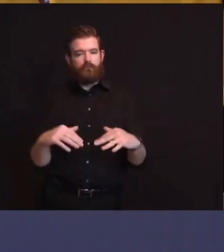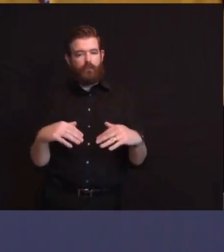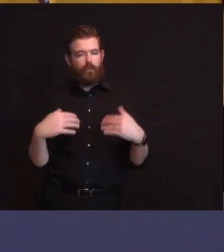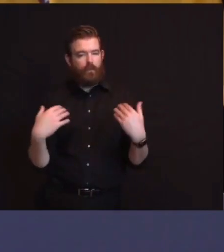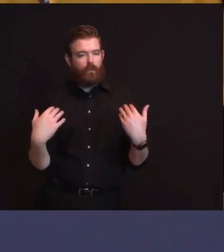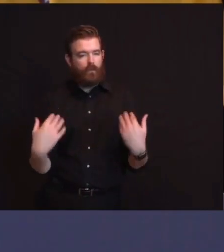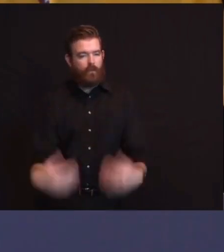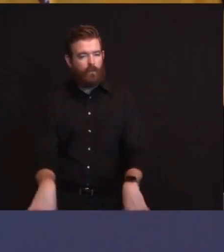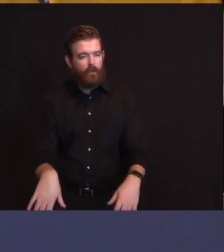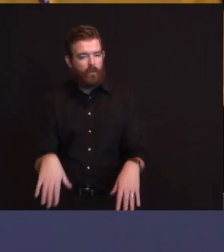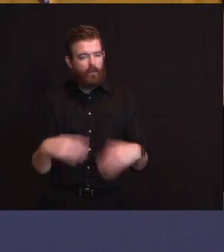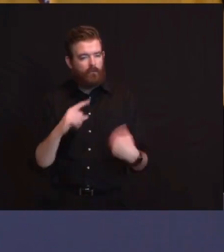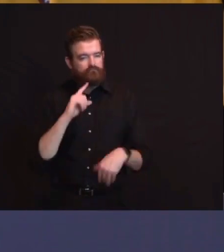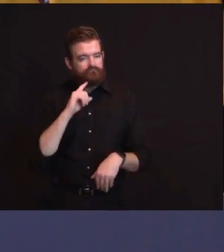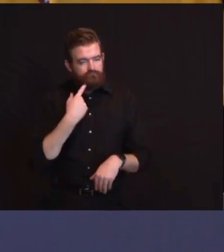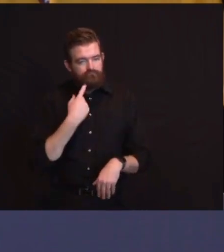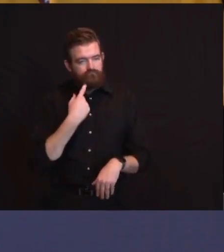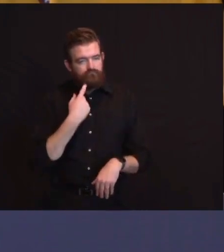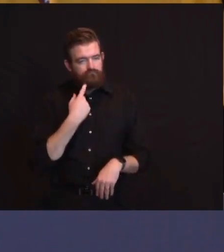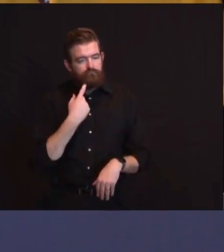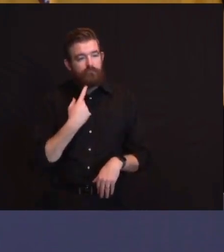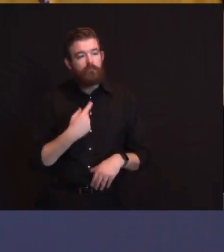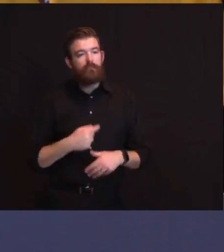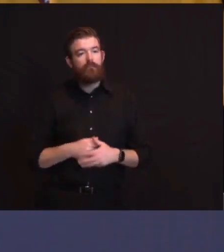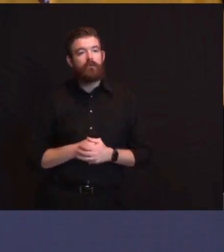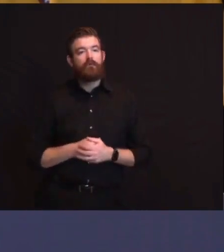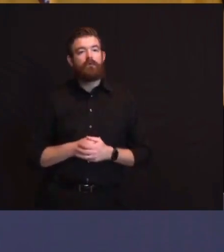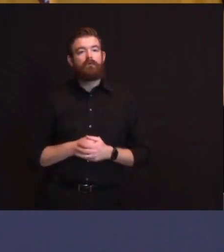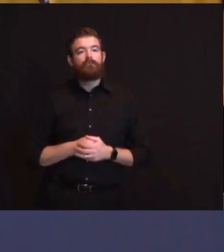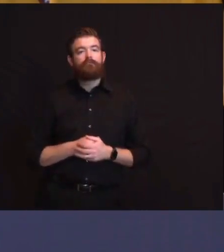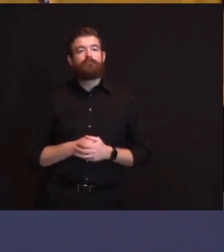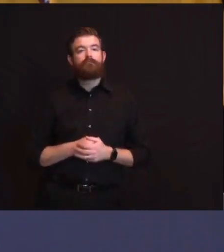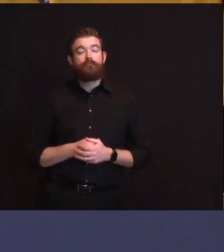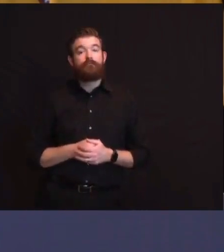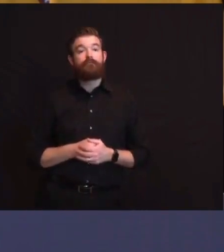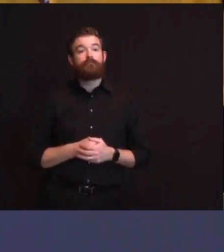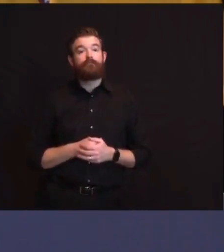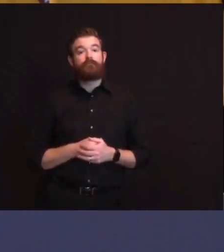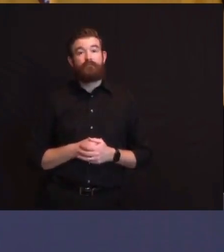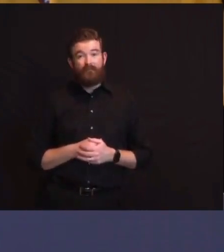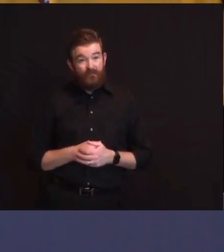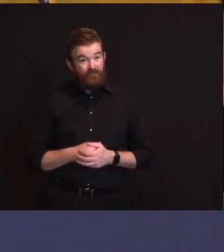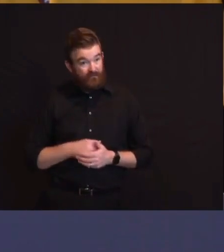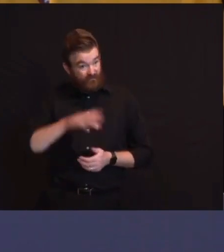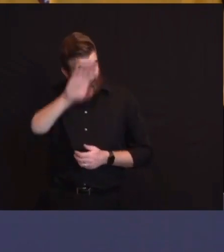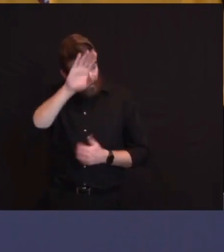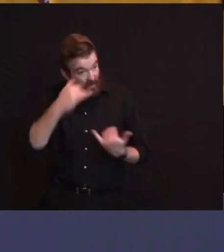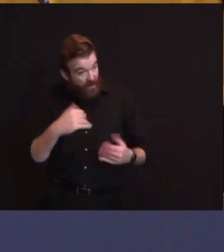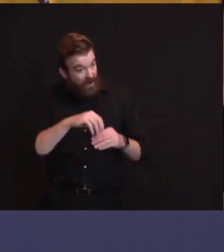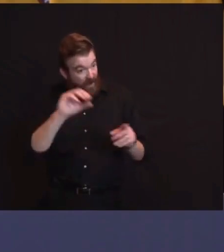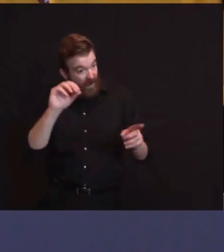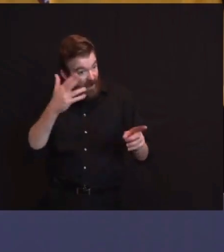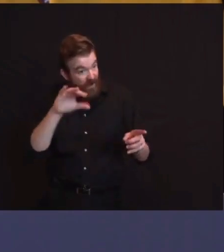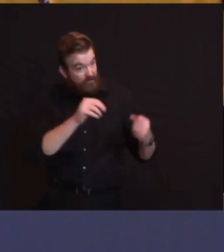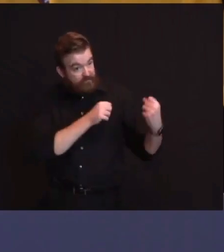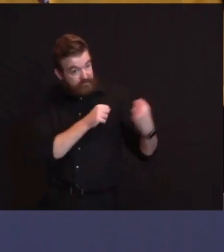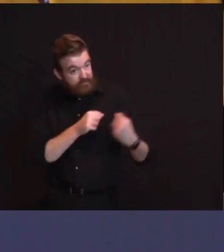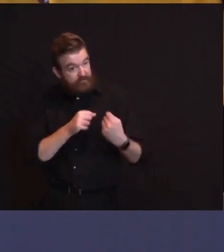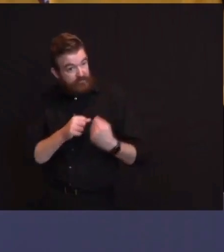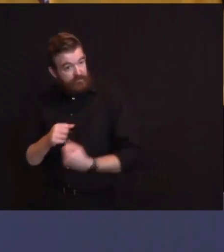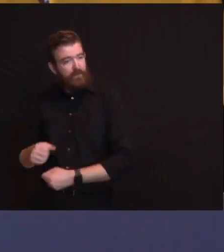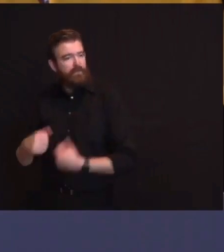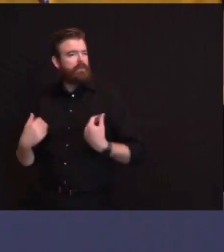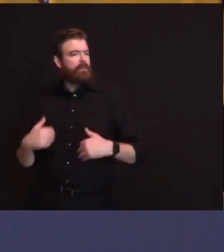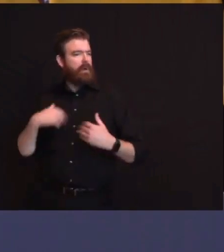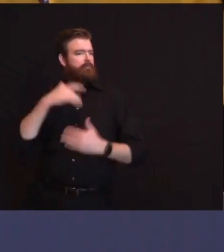you said they were in Ohio, I thought, please God, they're not fighting fires in Ohio, but they're in transit, and please God, they'll get back safe and sound